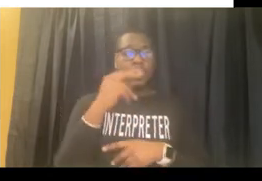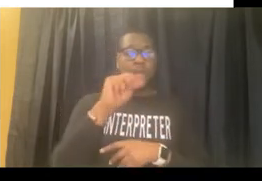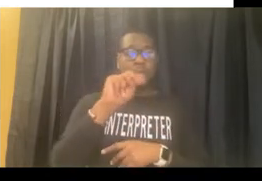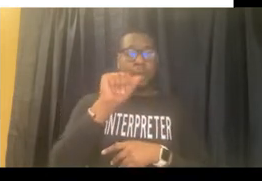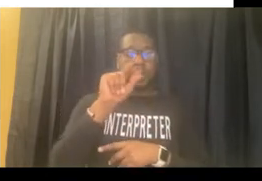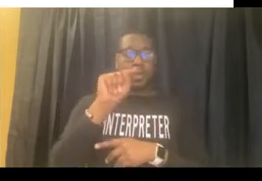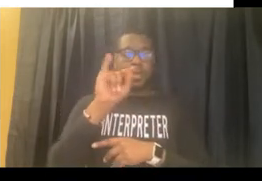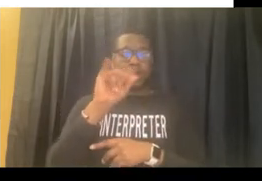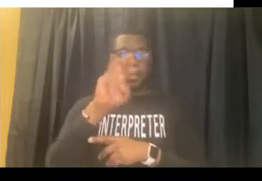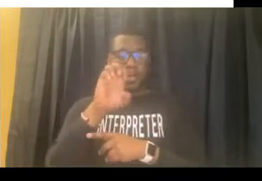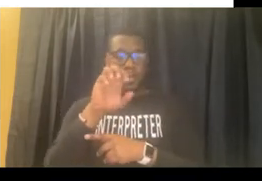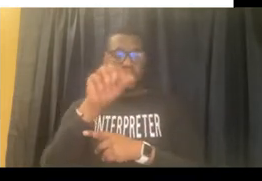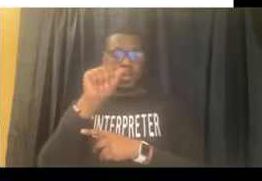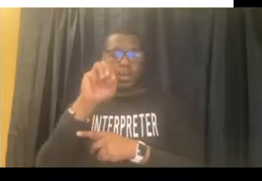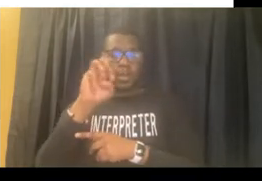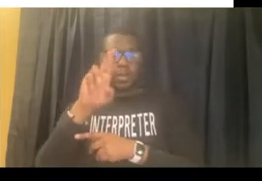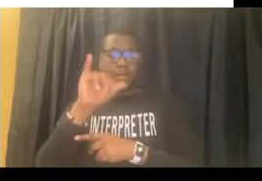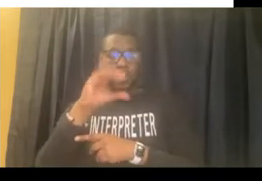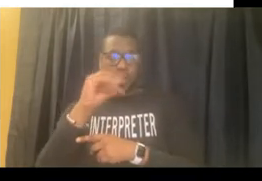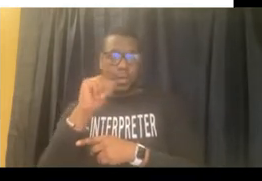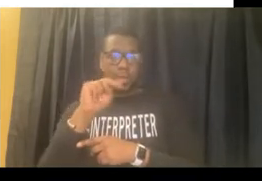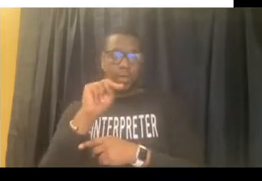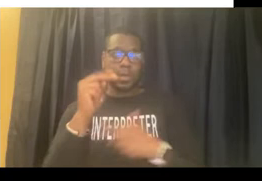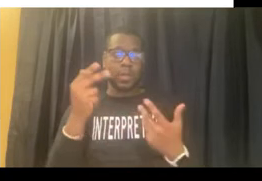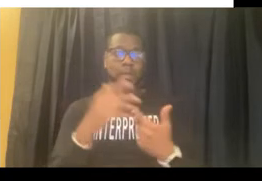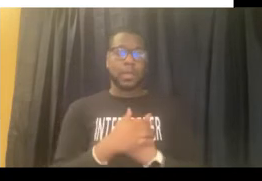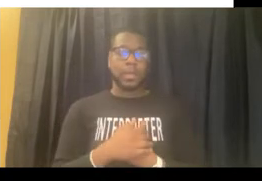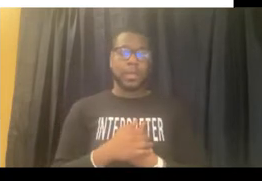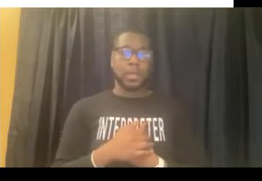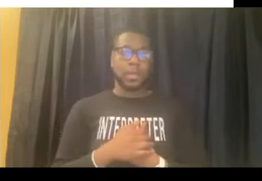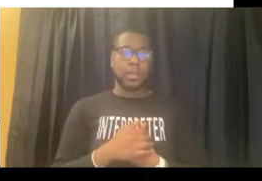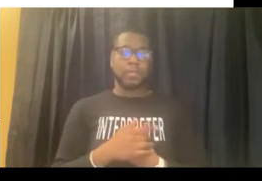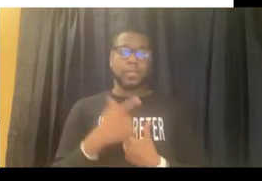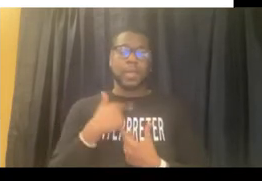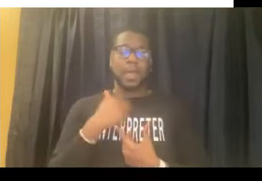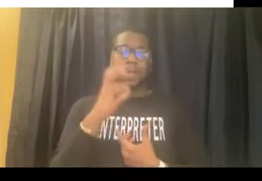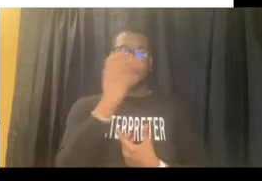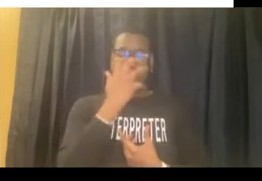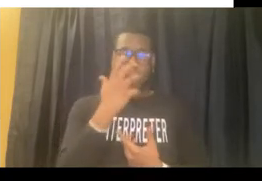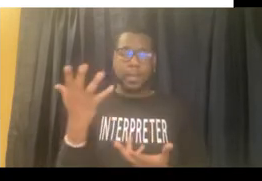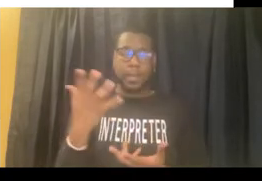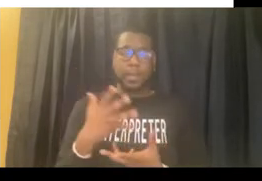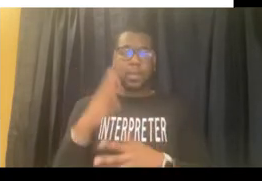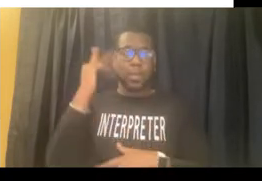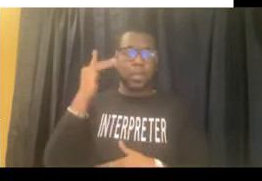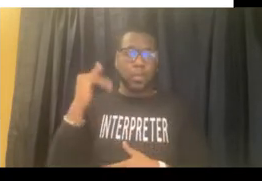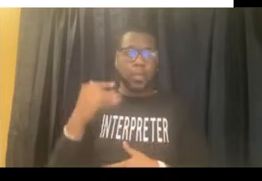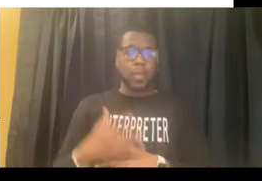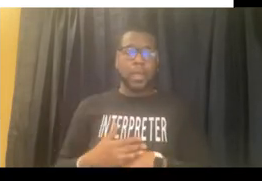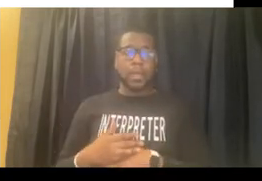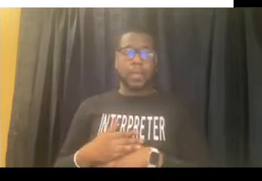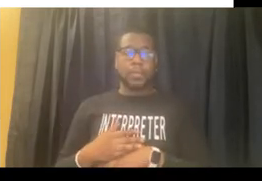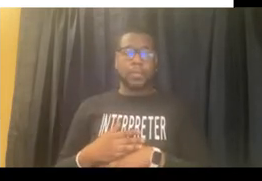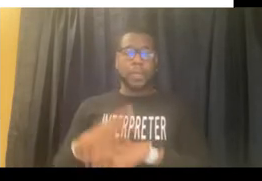a large case in the news for Gabby Petito. And that made the internet say, hey, what about